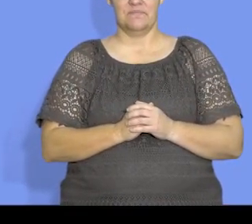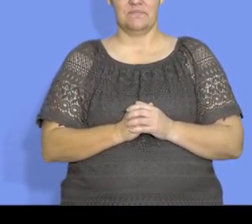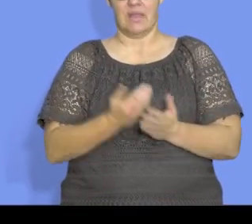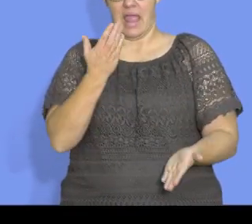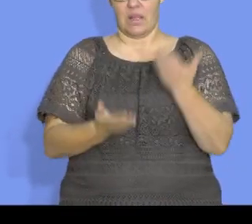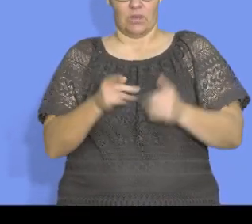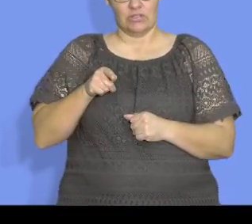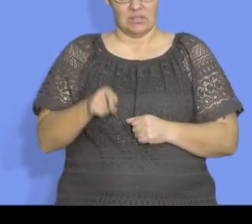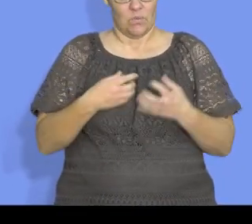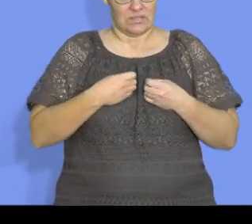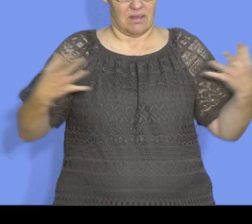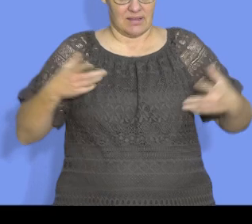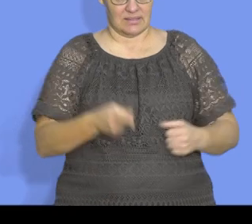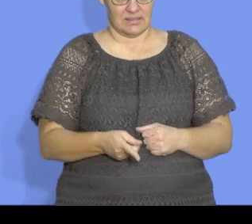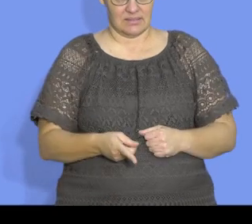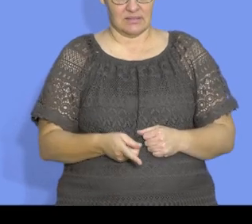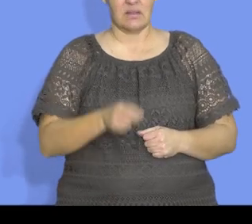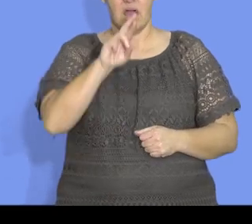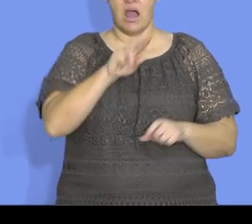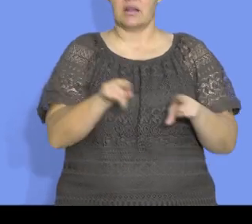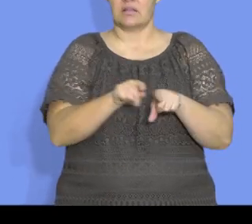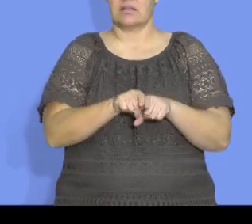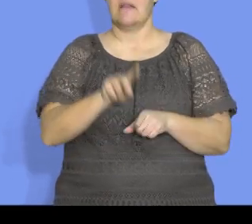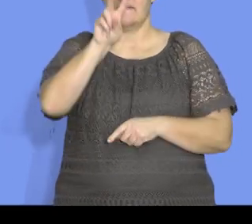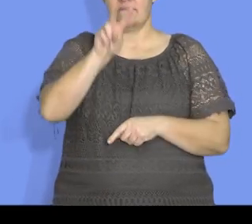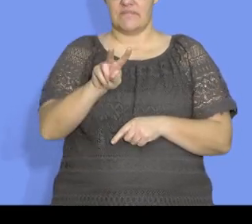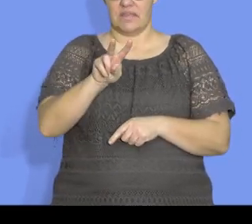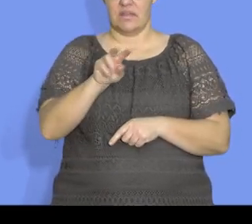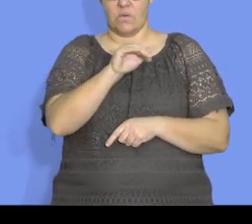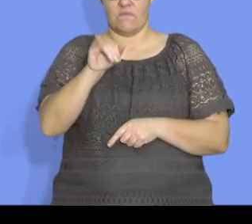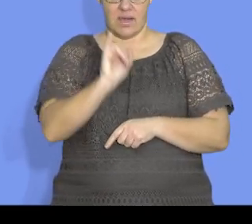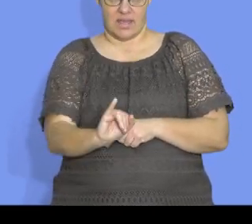equation that we started with, R is equal to V over I,